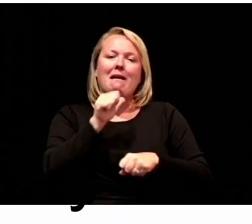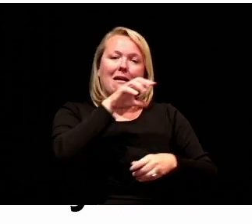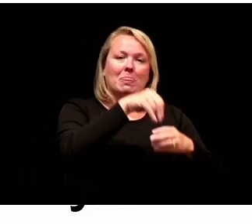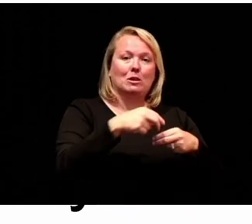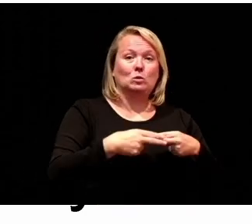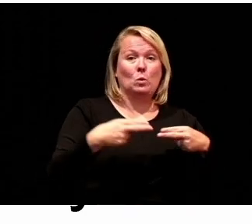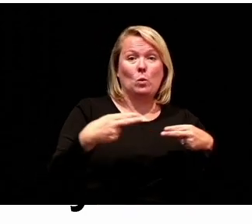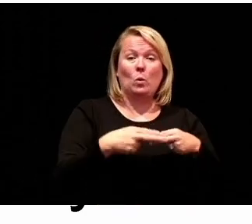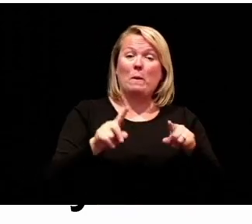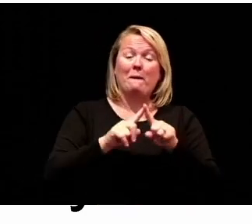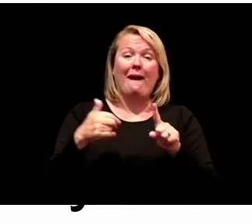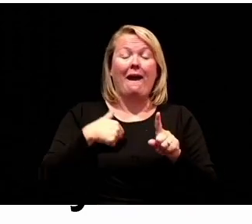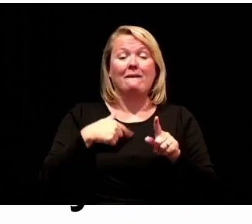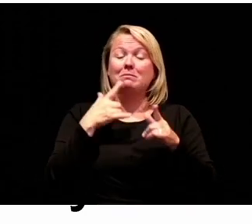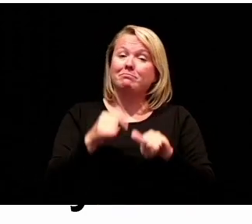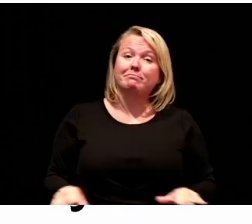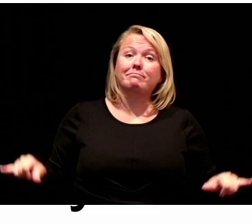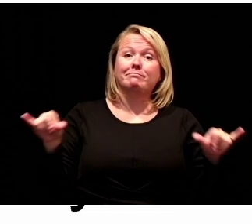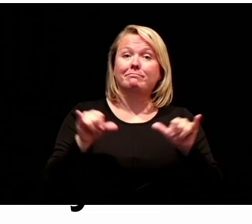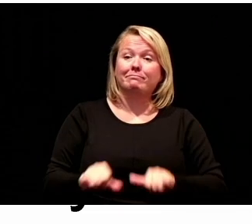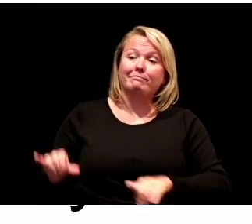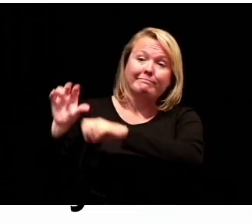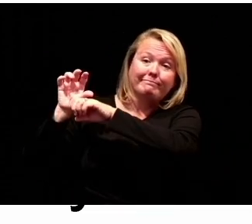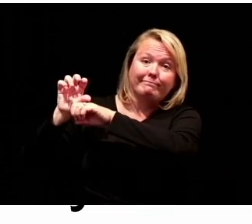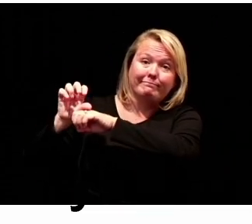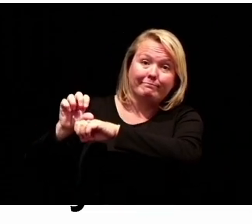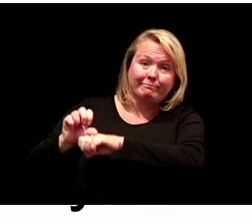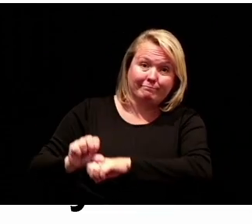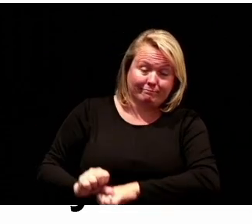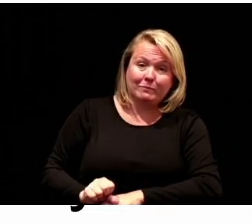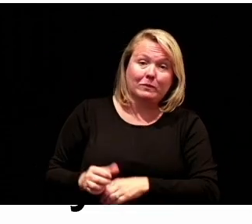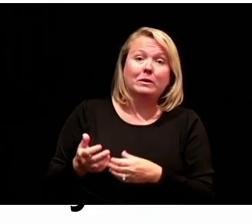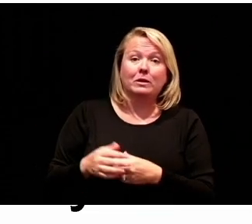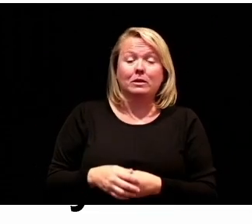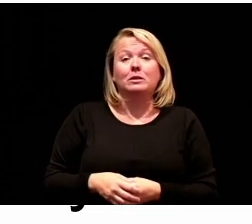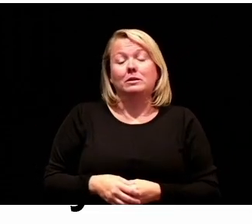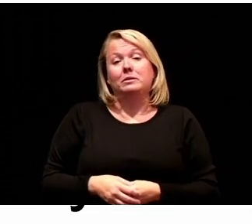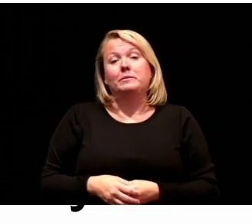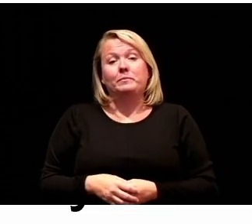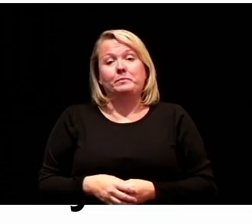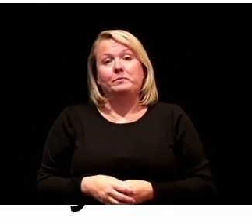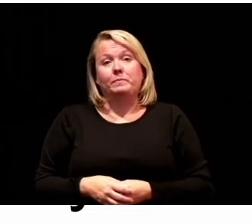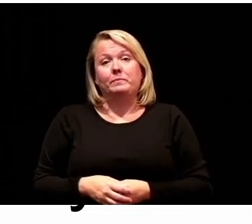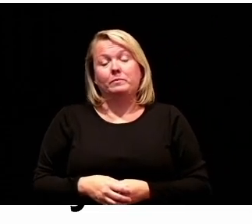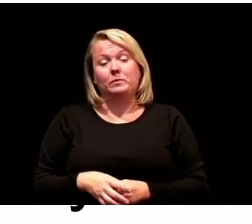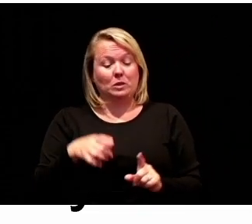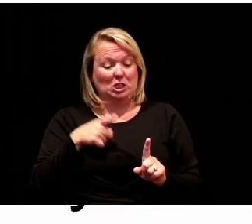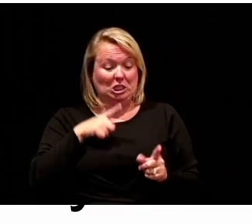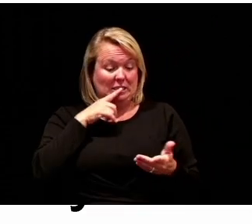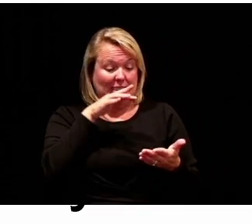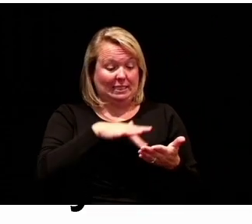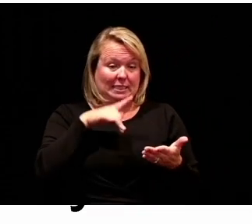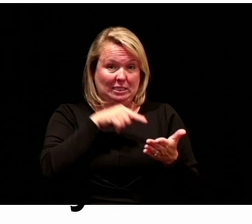somehow really hit me emotionally. We are putting homeless people in prison in increasing numbers, and then the